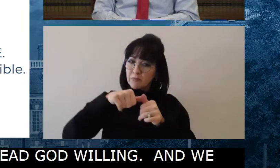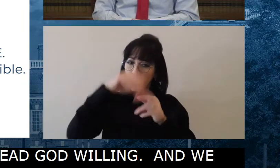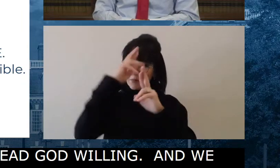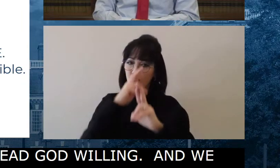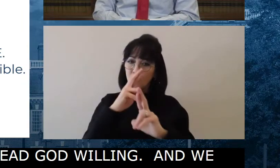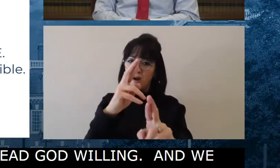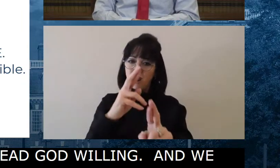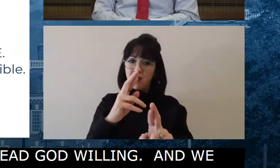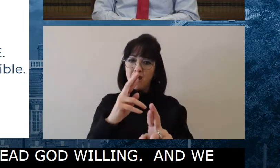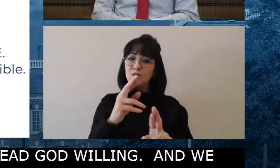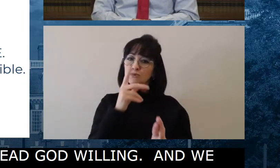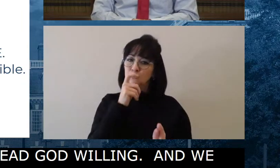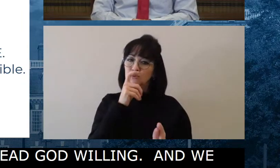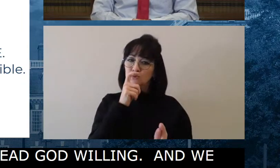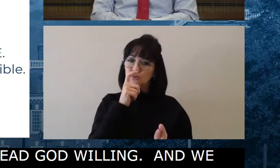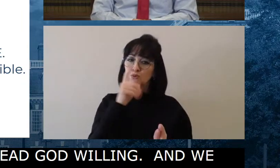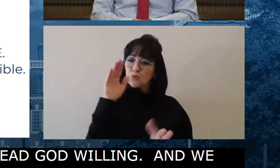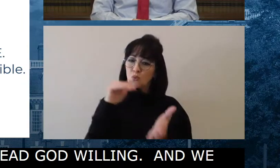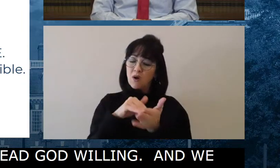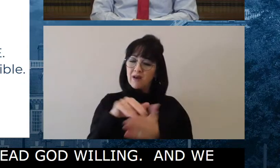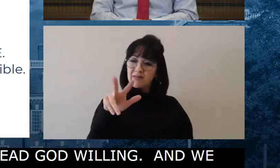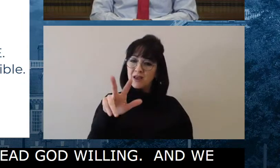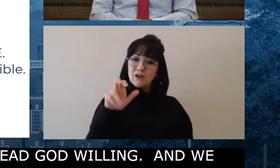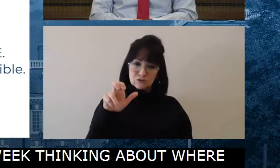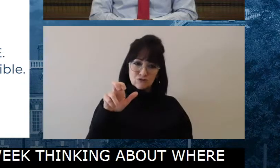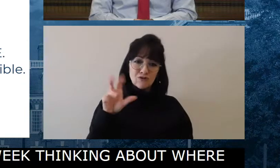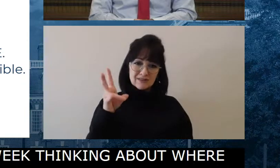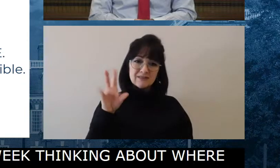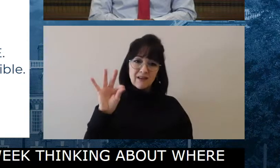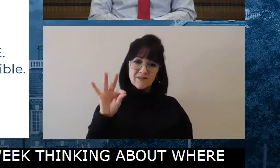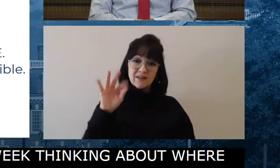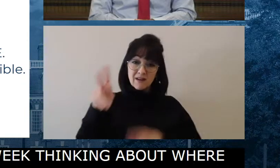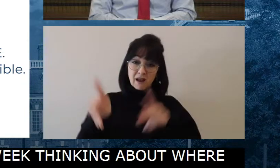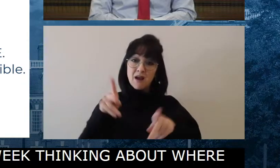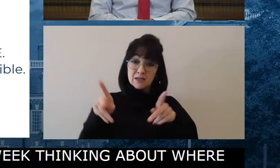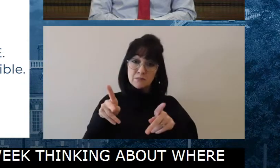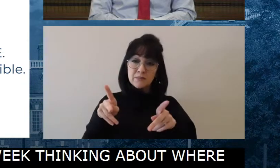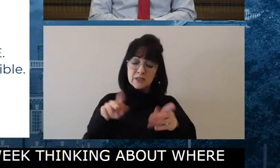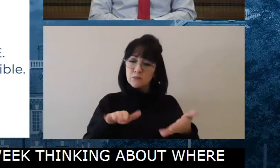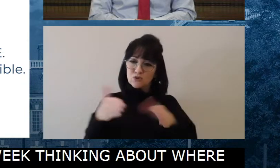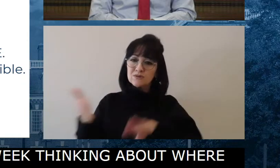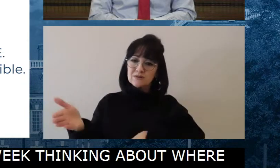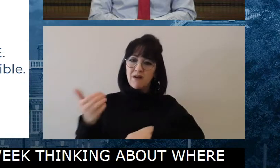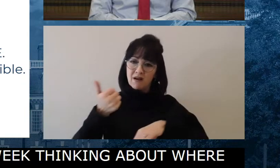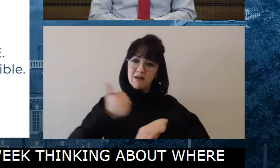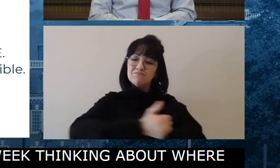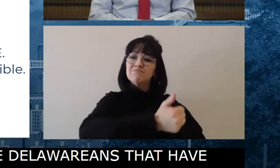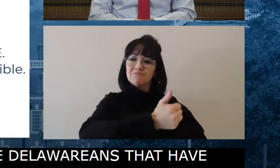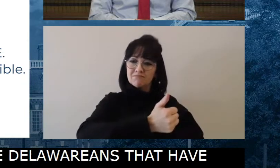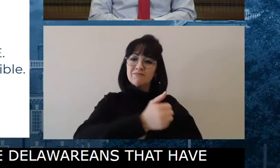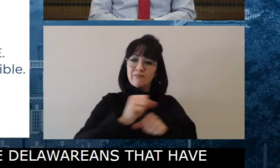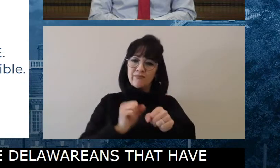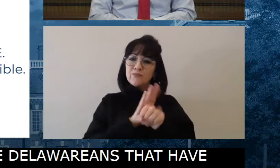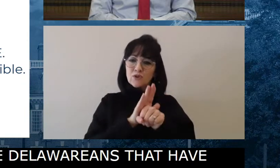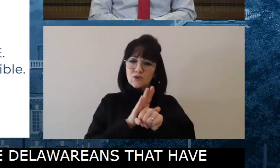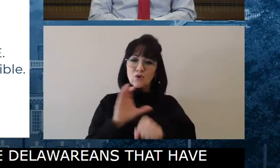the 1,379 Delawareans who succumbed to COVID-19, the